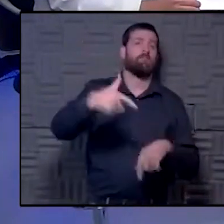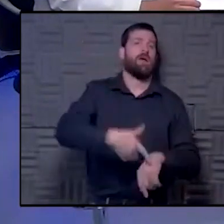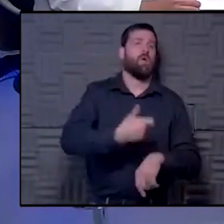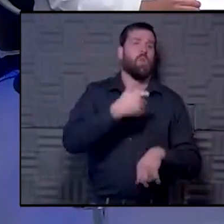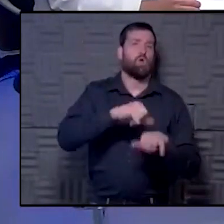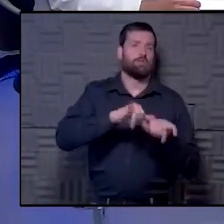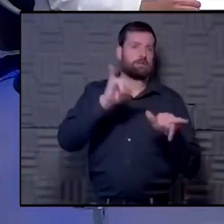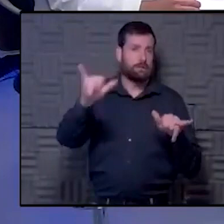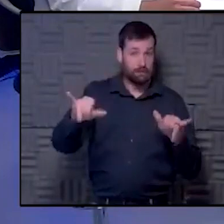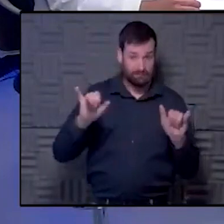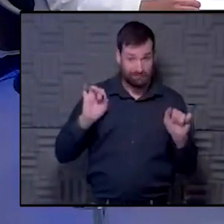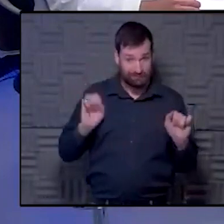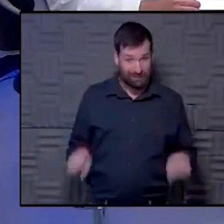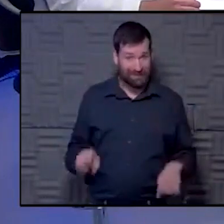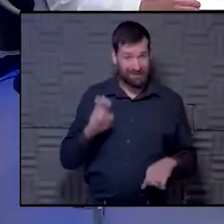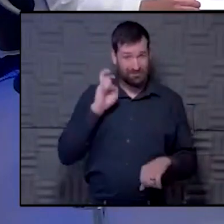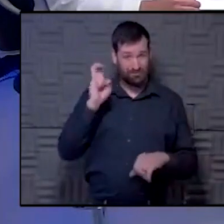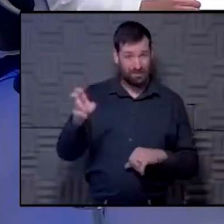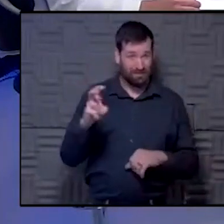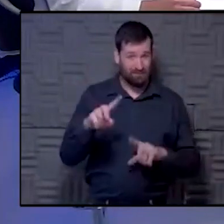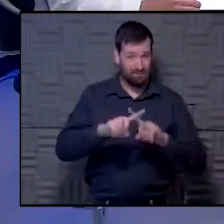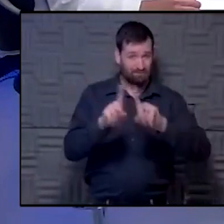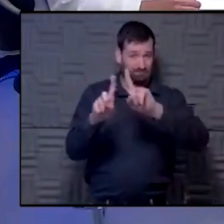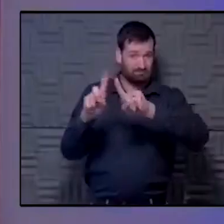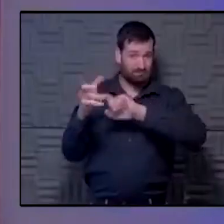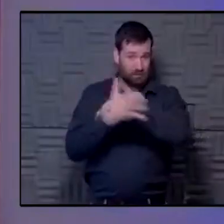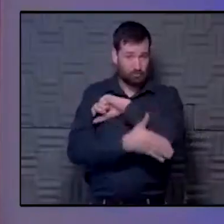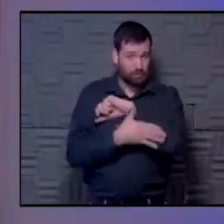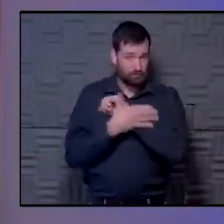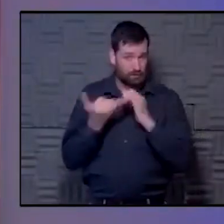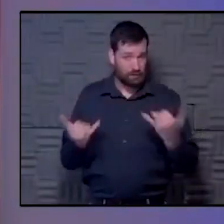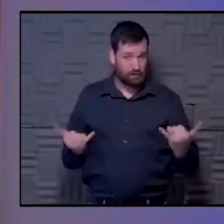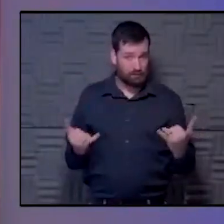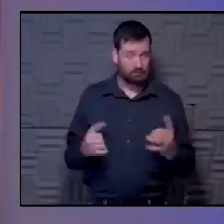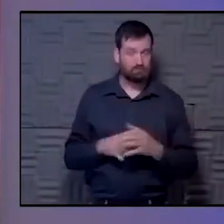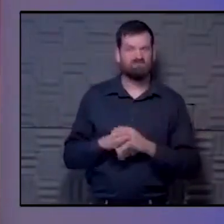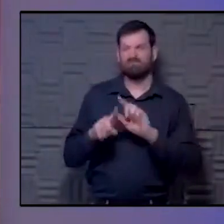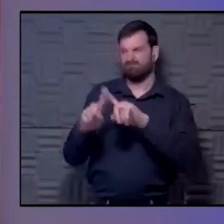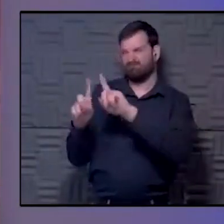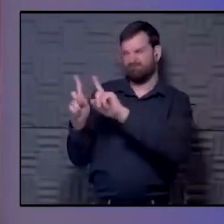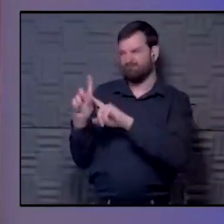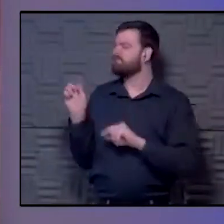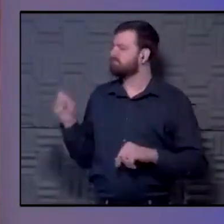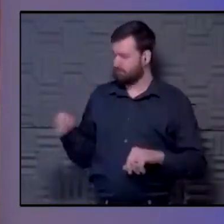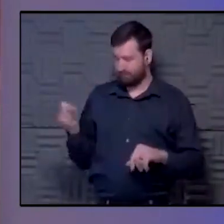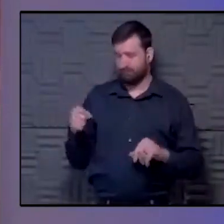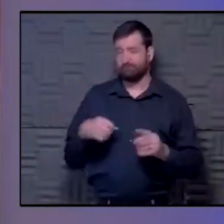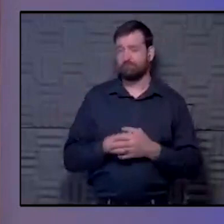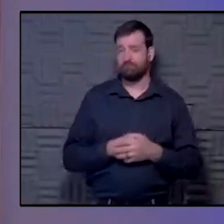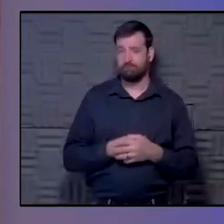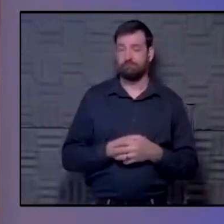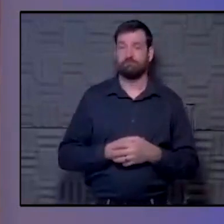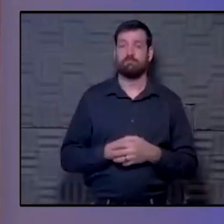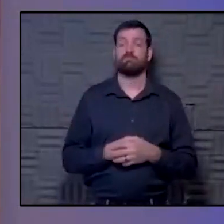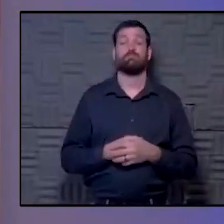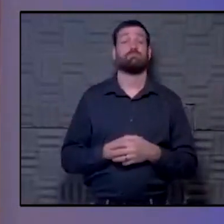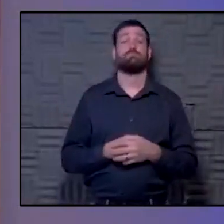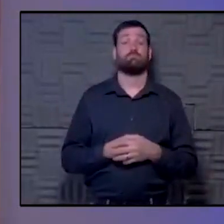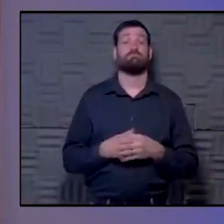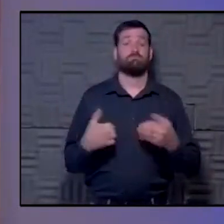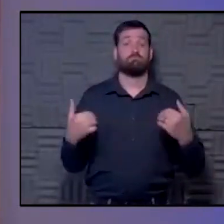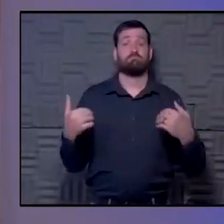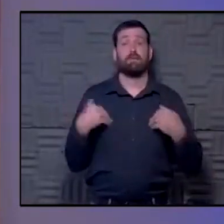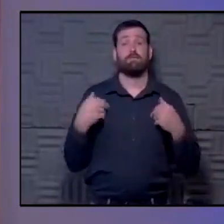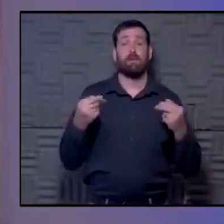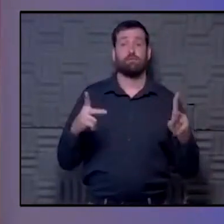And are you even able to travel internationally now? Yes, well, lot of questions. Right. Yes. So there are opportunities